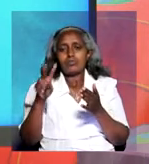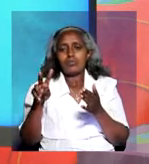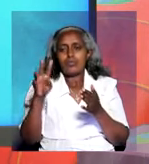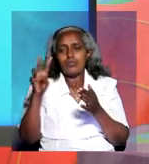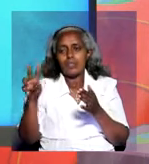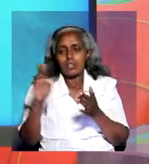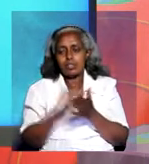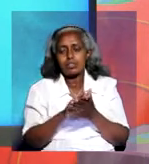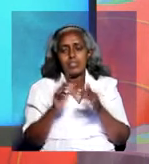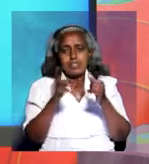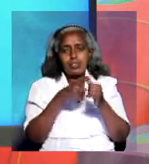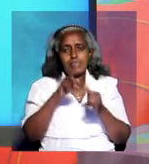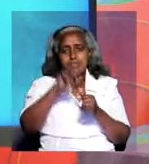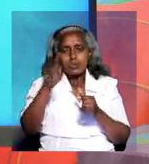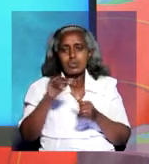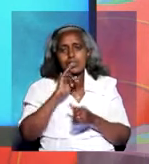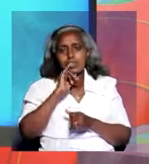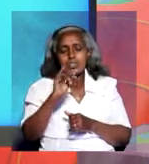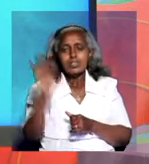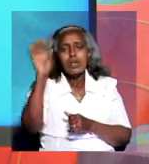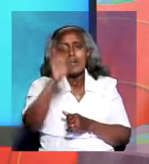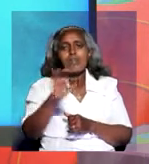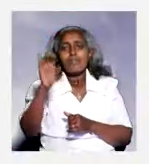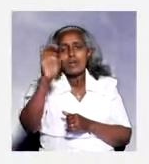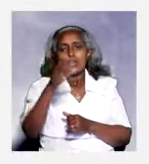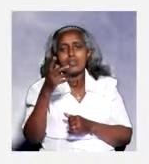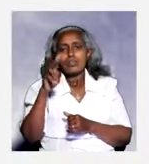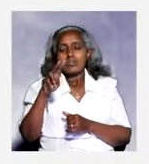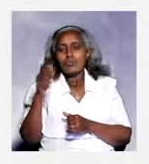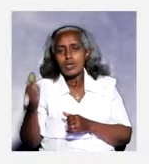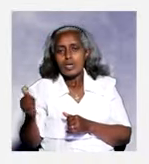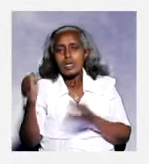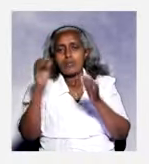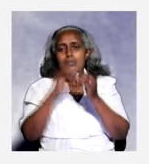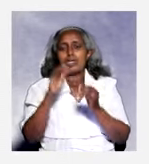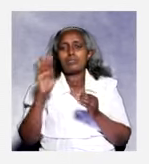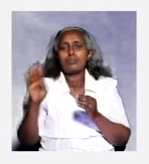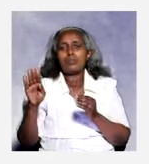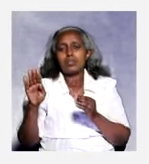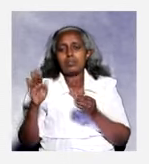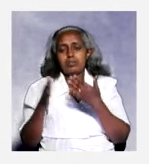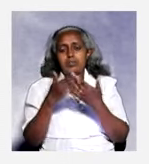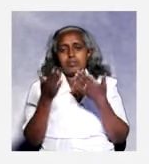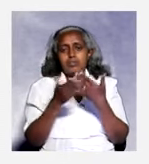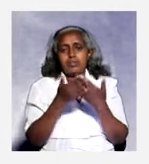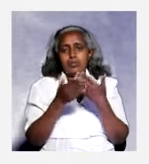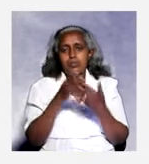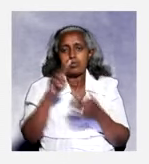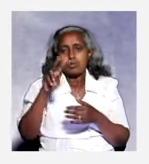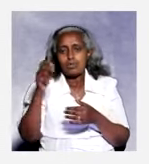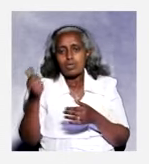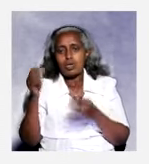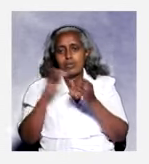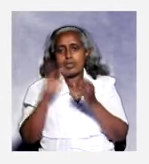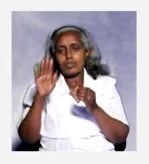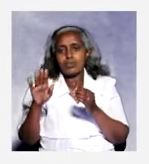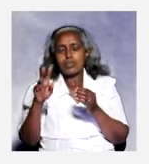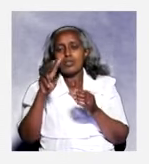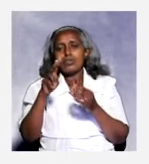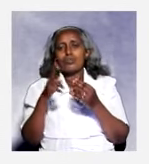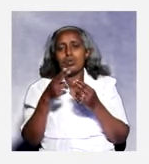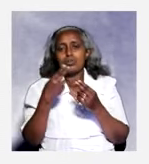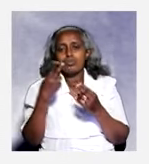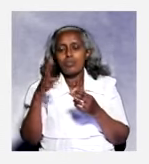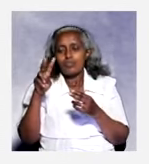So, the first question is find 2a plus b. So, simply 2a plus b is equal to twice